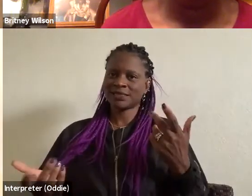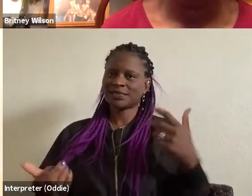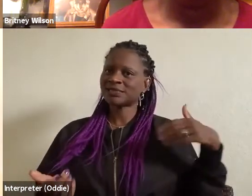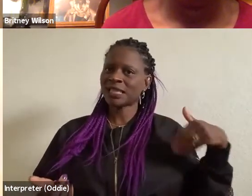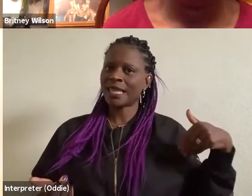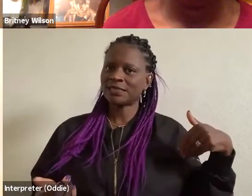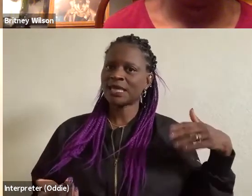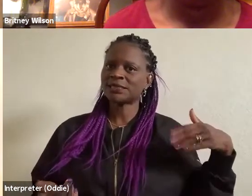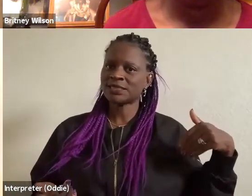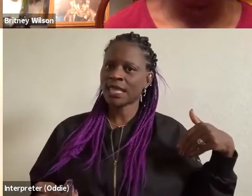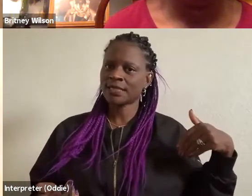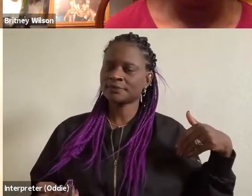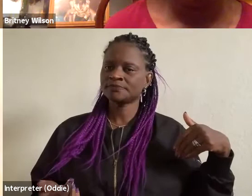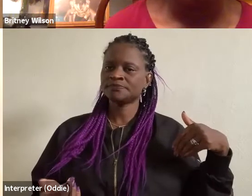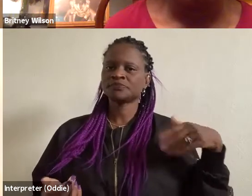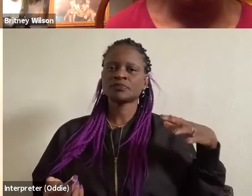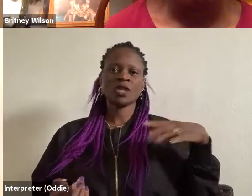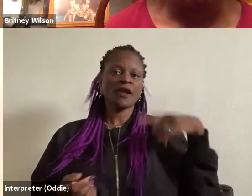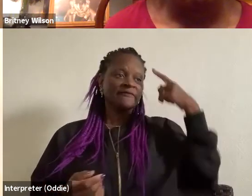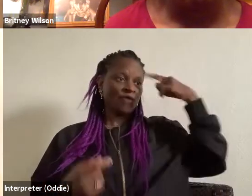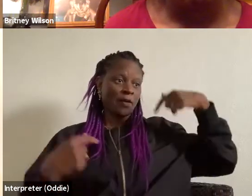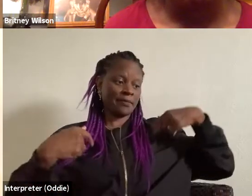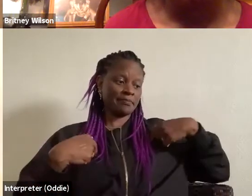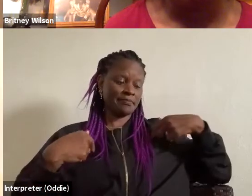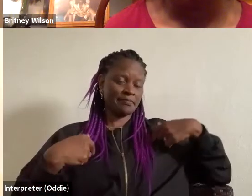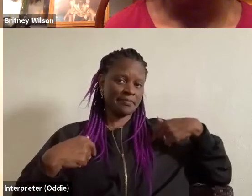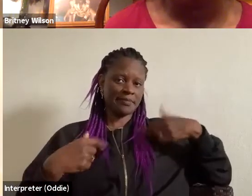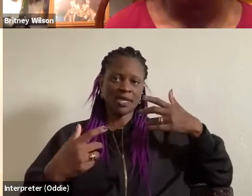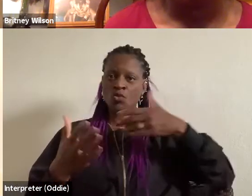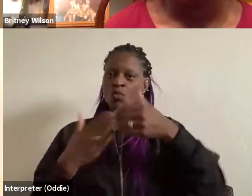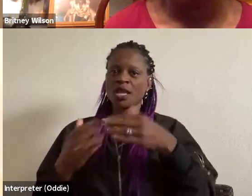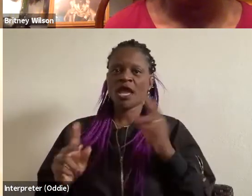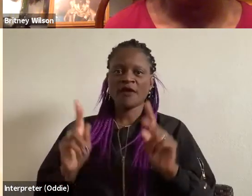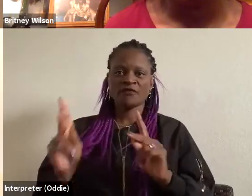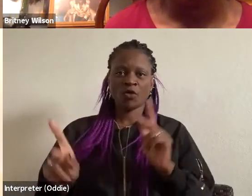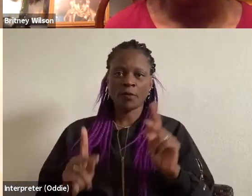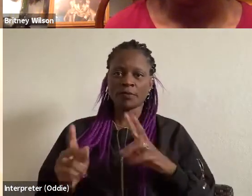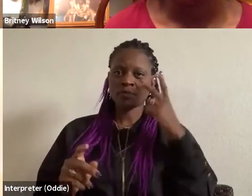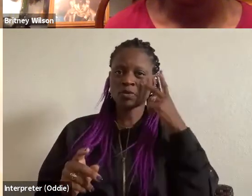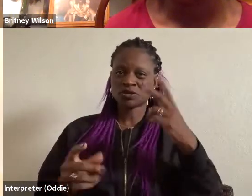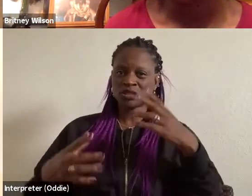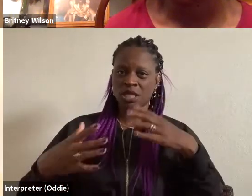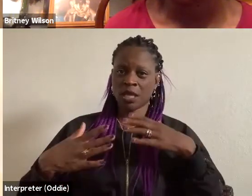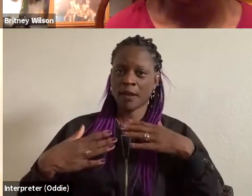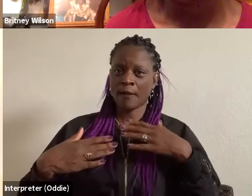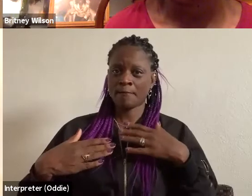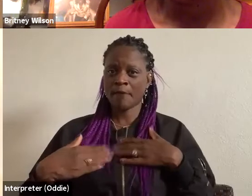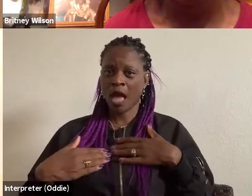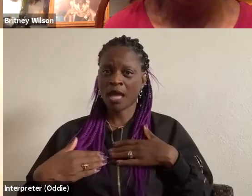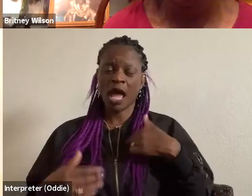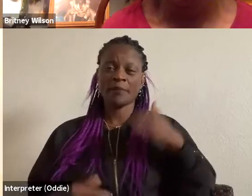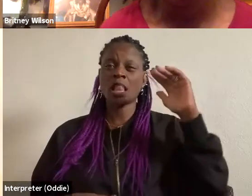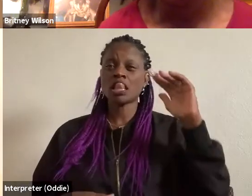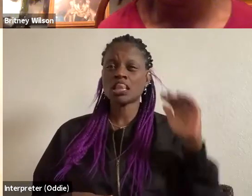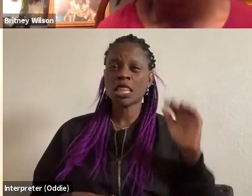Yeah, you know, and for me, I, you know, what people see are my visible disabilities, me being a little woman, me being using